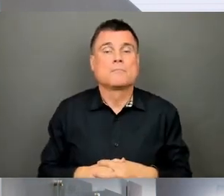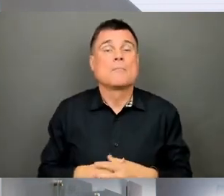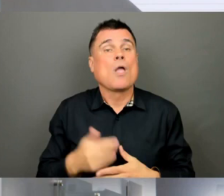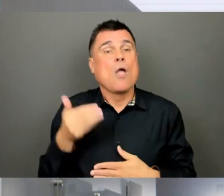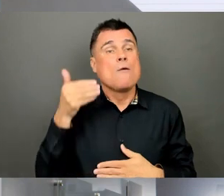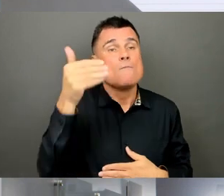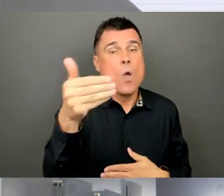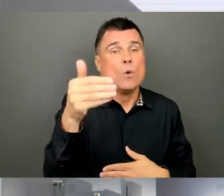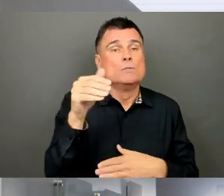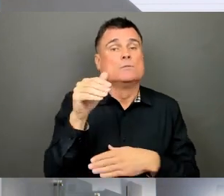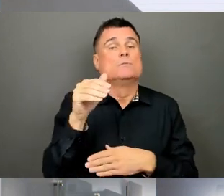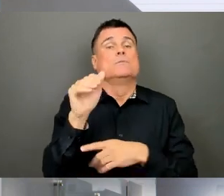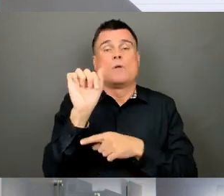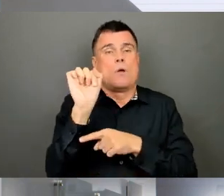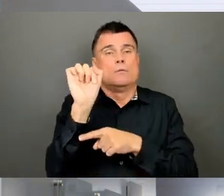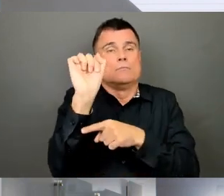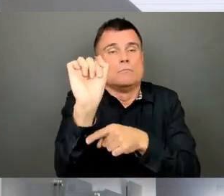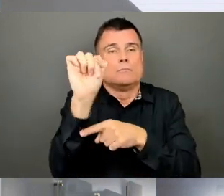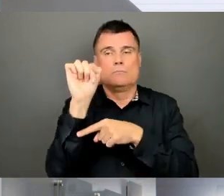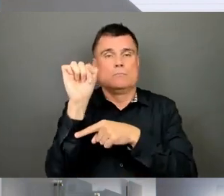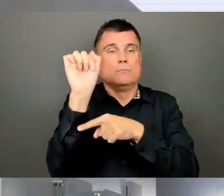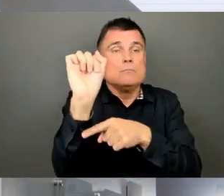All right, forward groove.